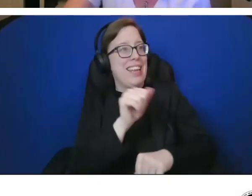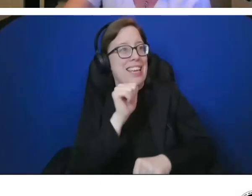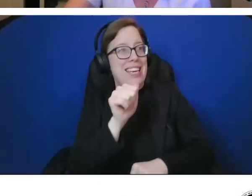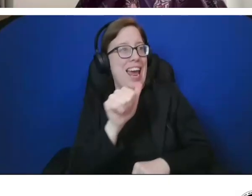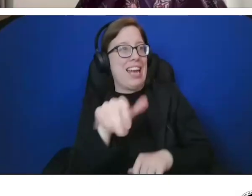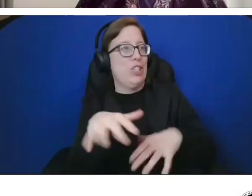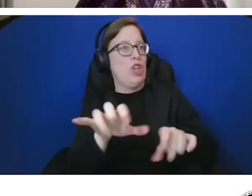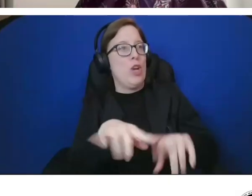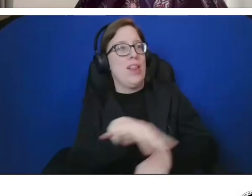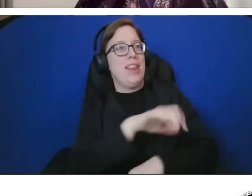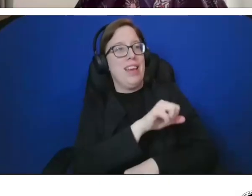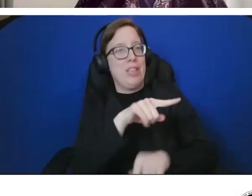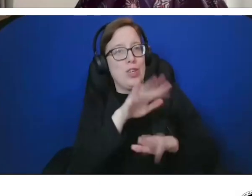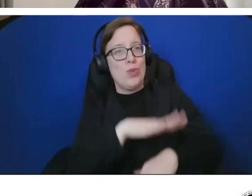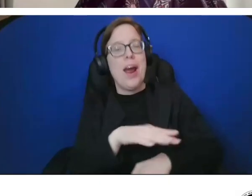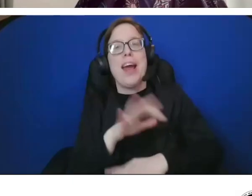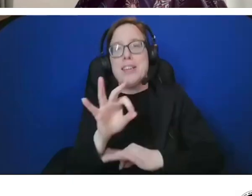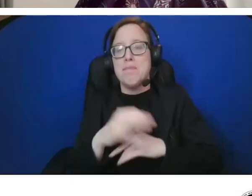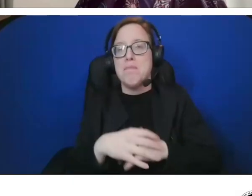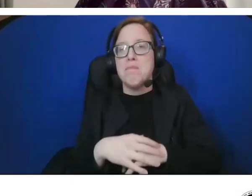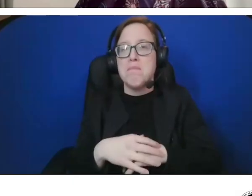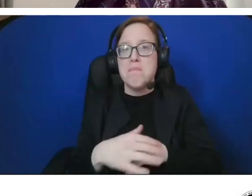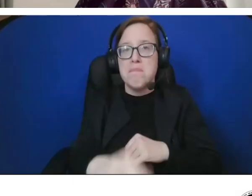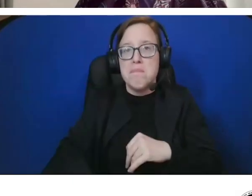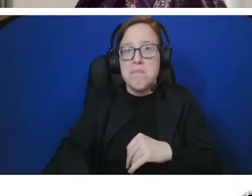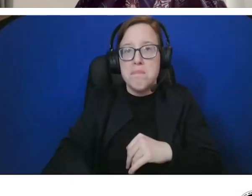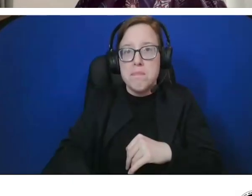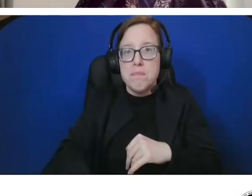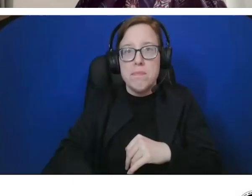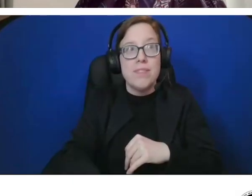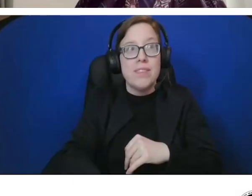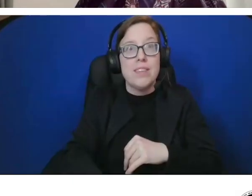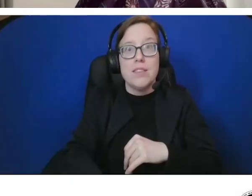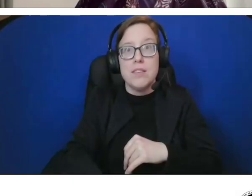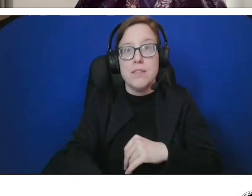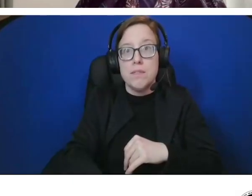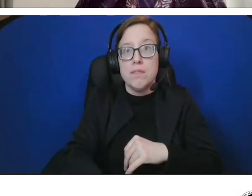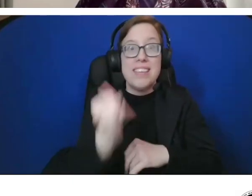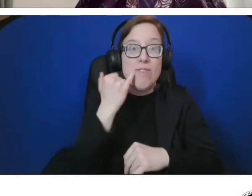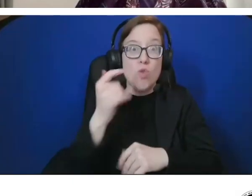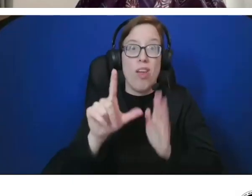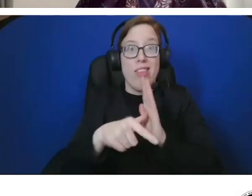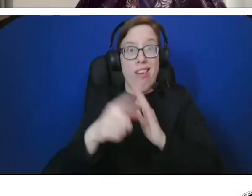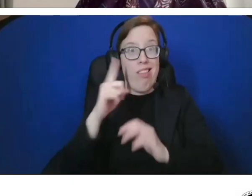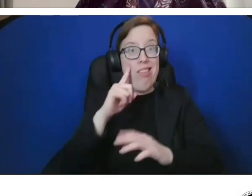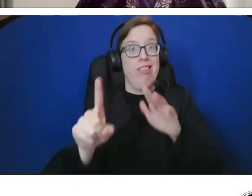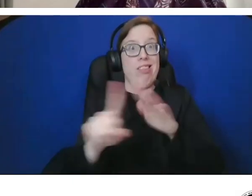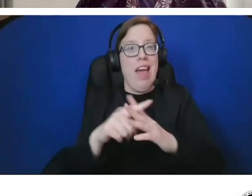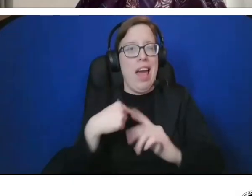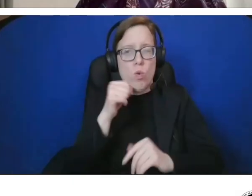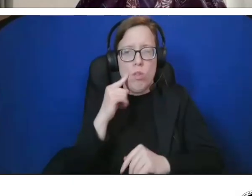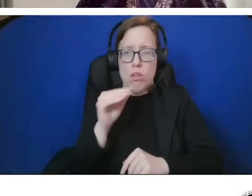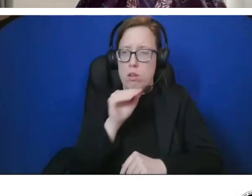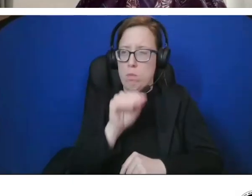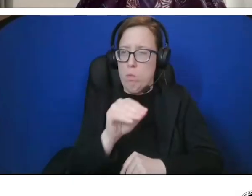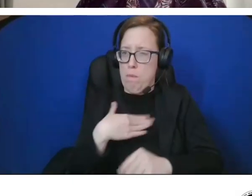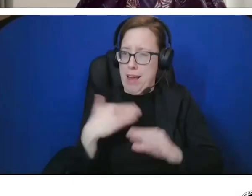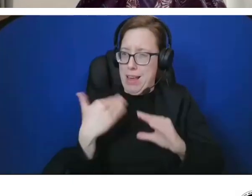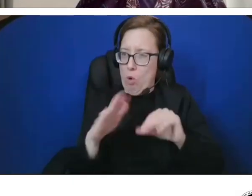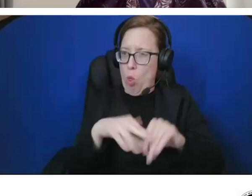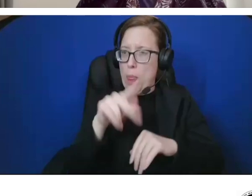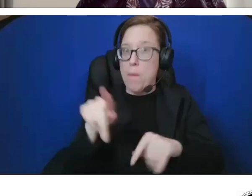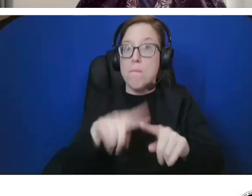Thank you. Okay, great. I might also say, if you later think of something, I don't think I put my email on